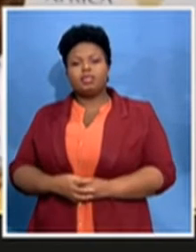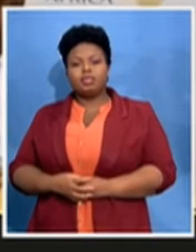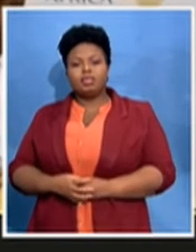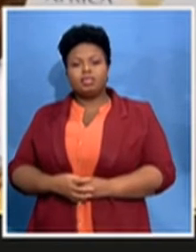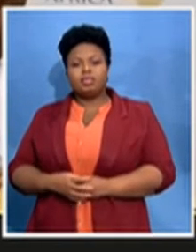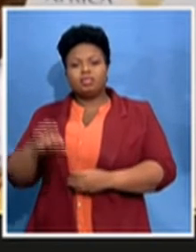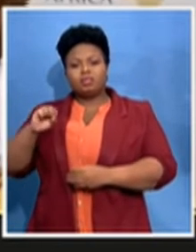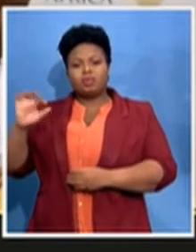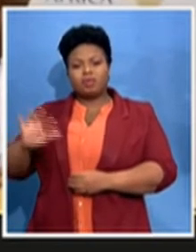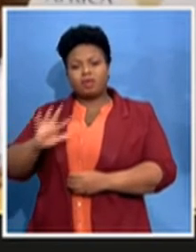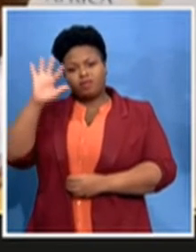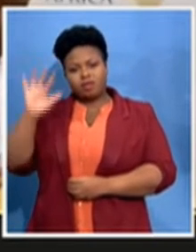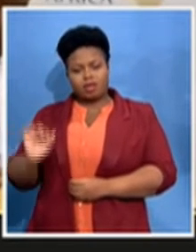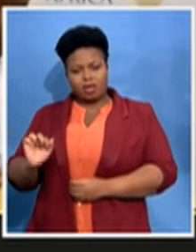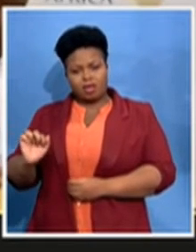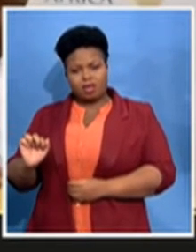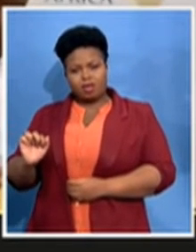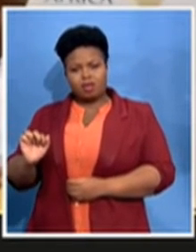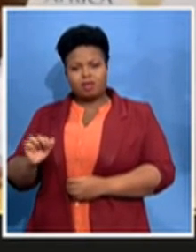Zambia.